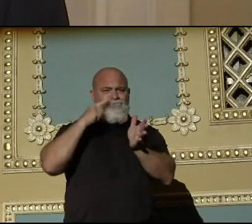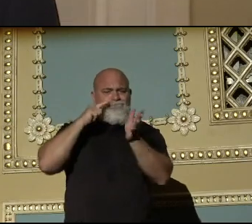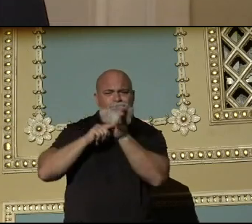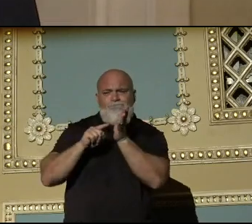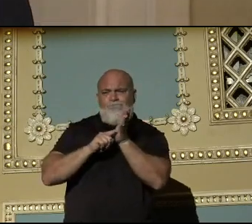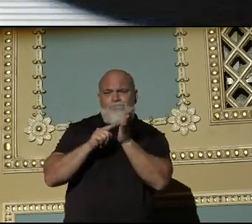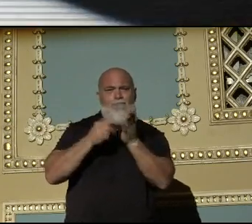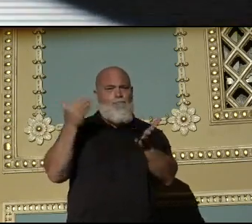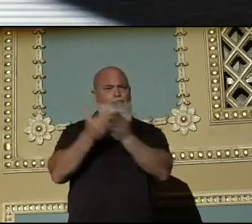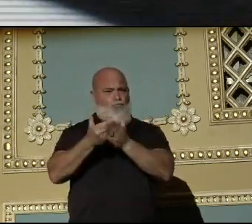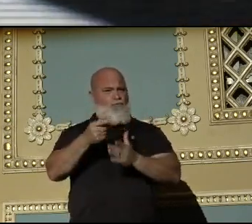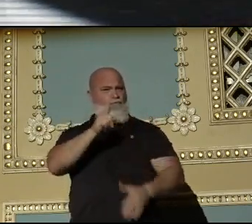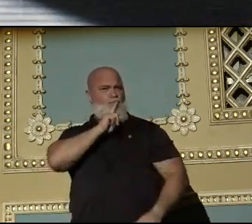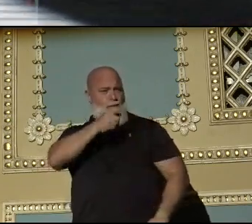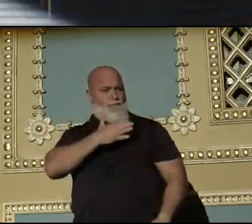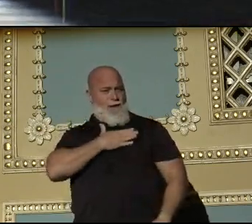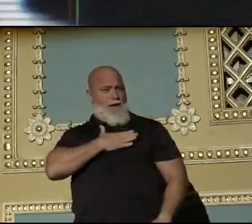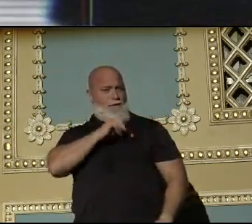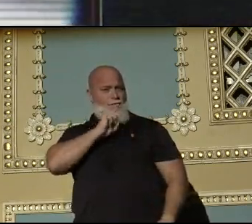their authenticity,